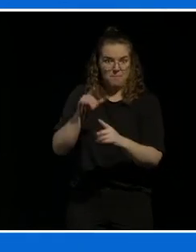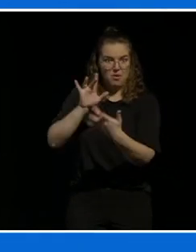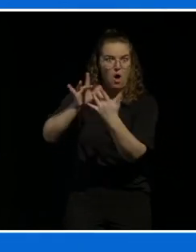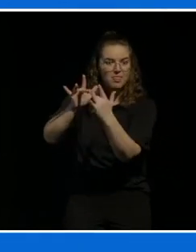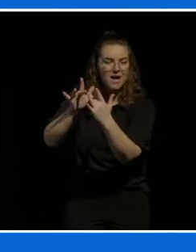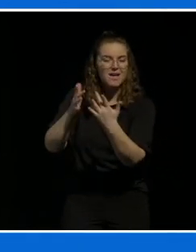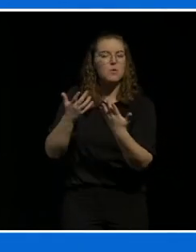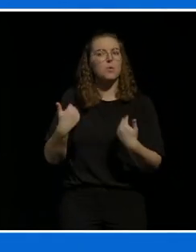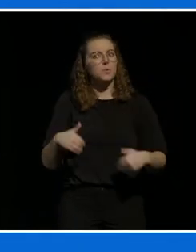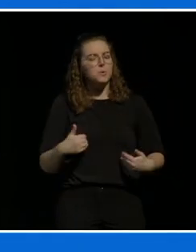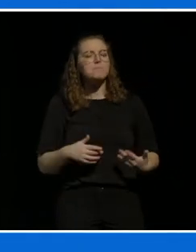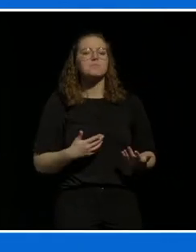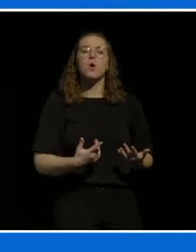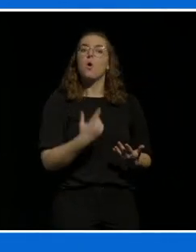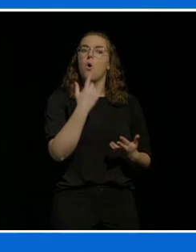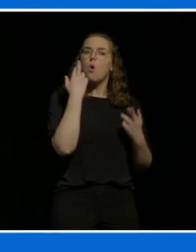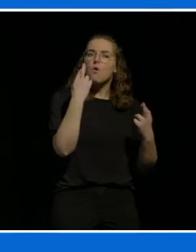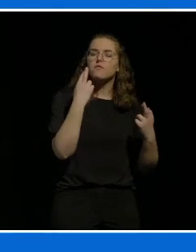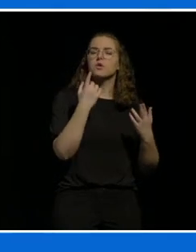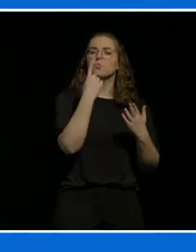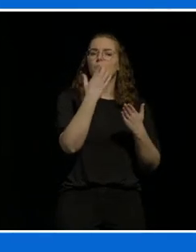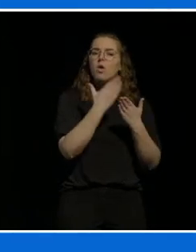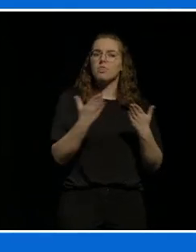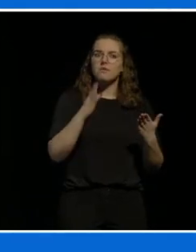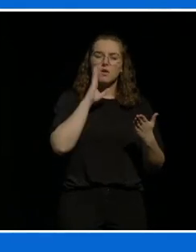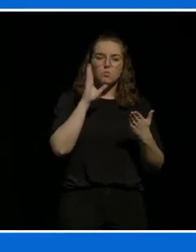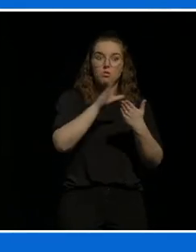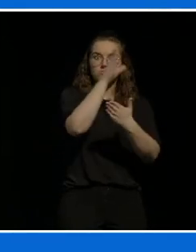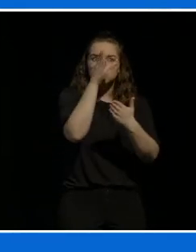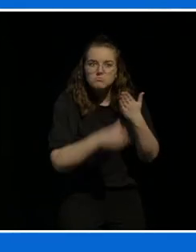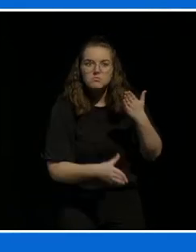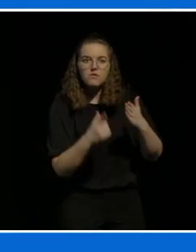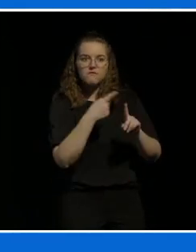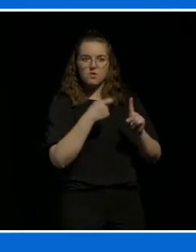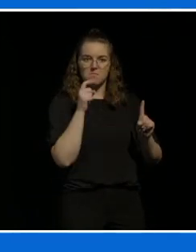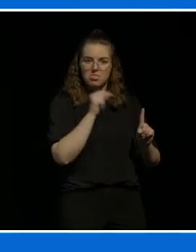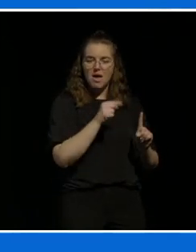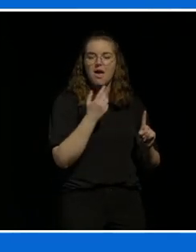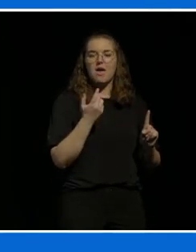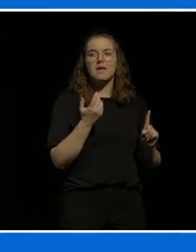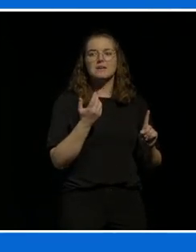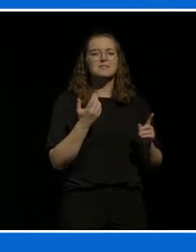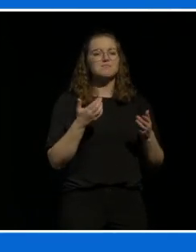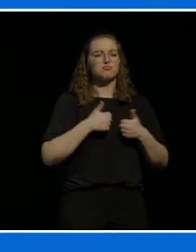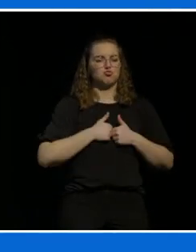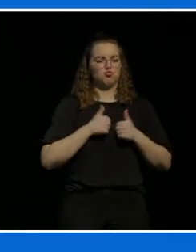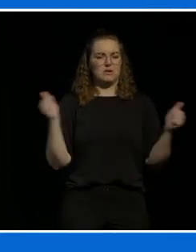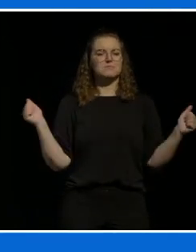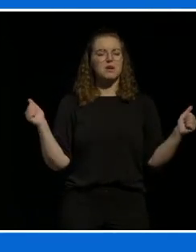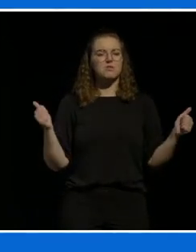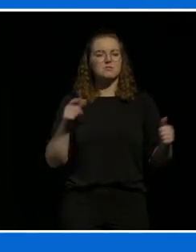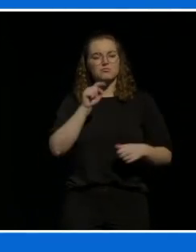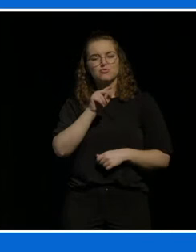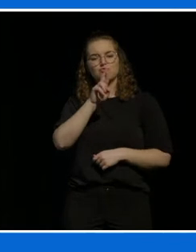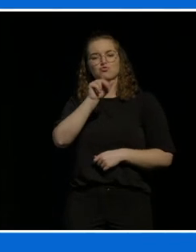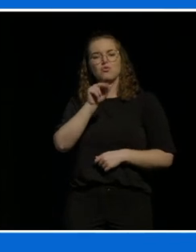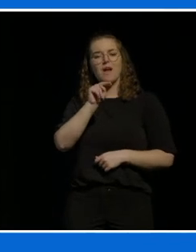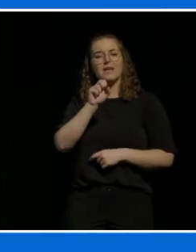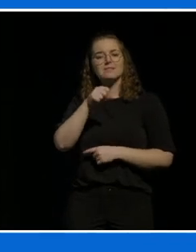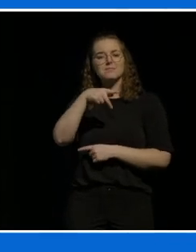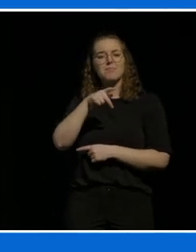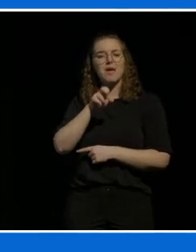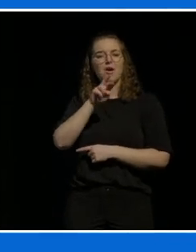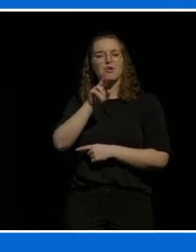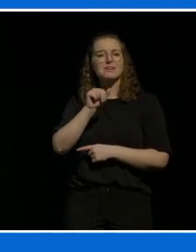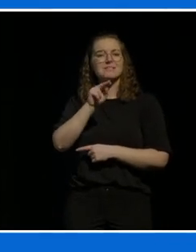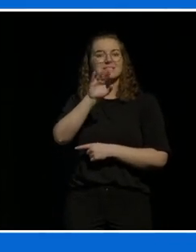now. And hopefully one of the things that comes about is transparency of these things that Larissa was talking about, that tech companies right now have us in this dopamine